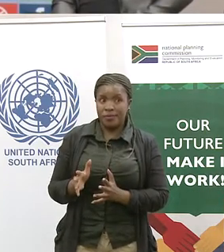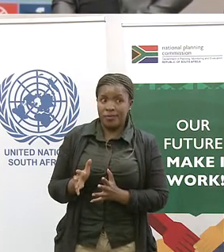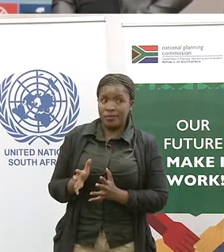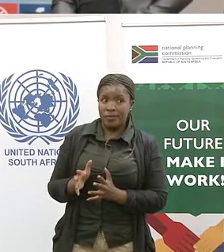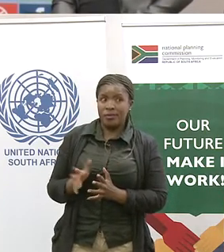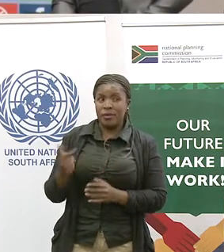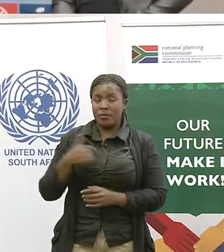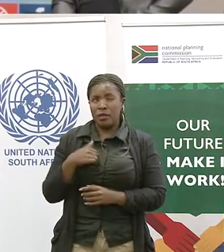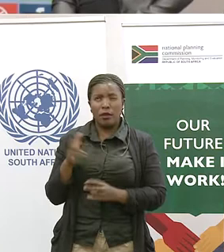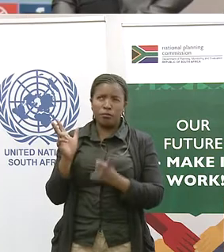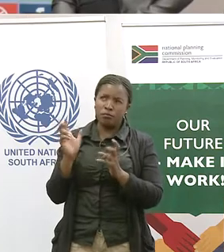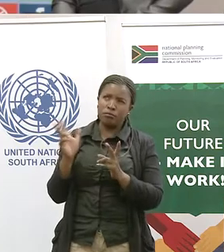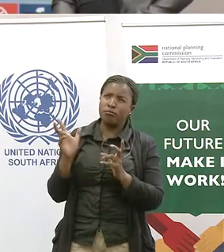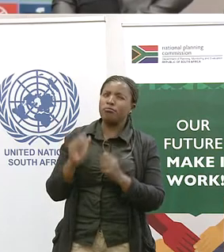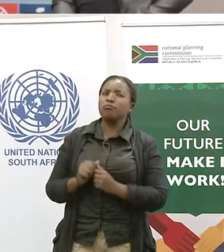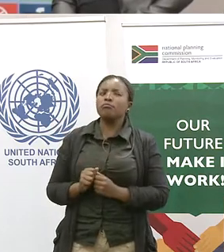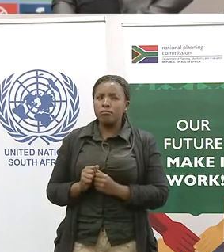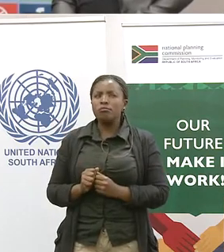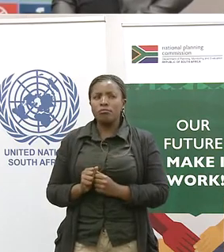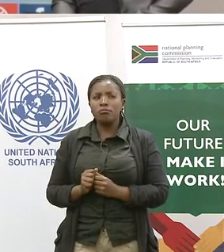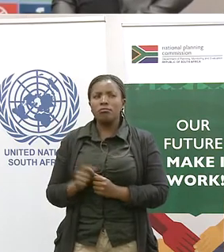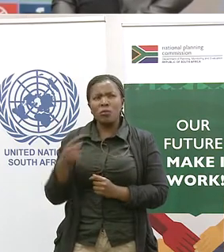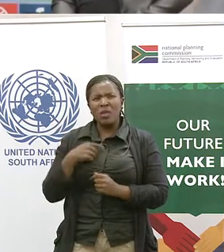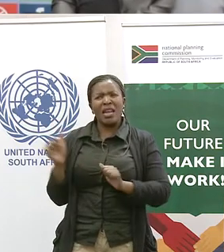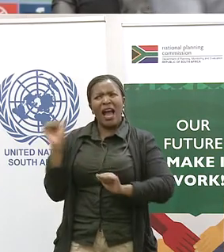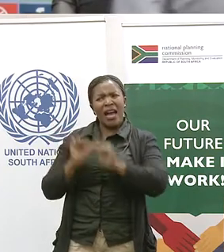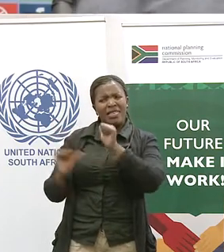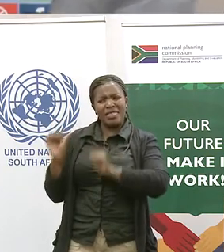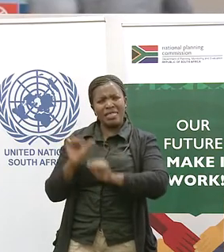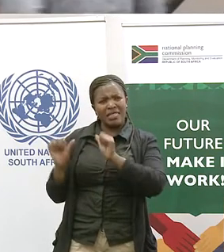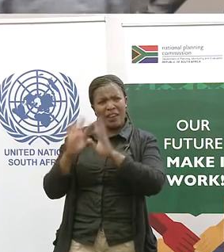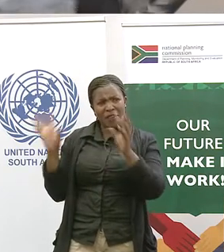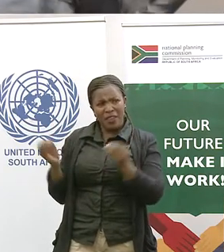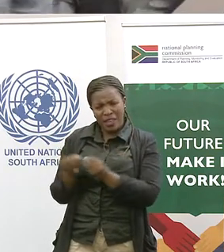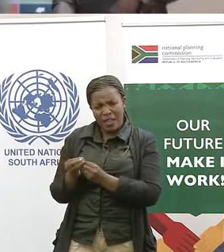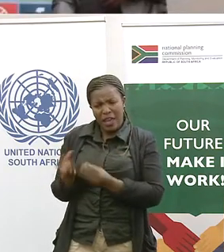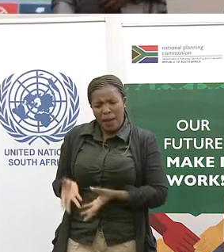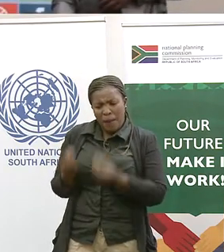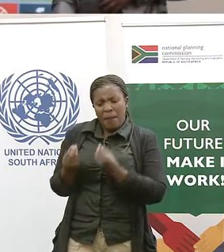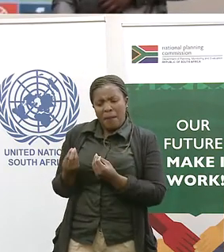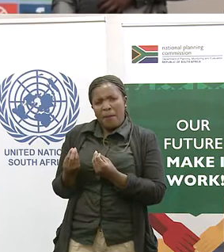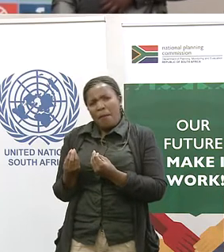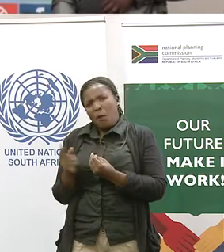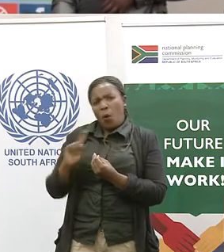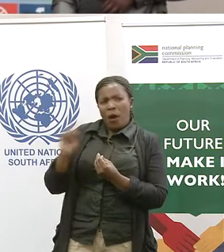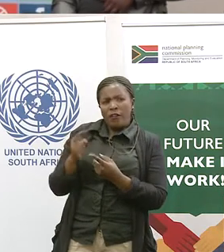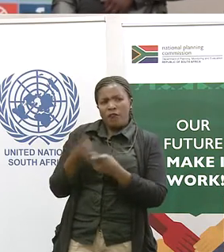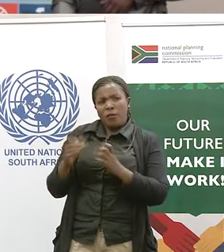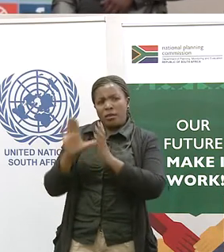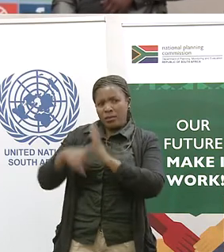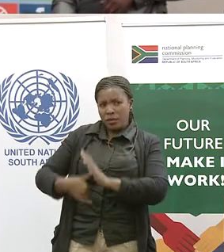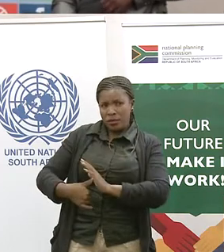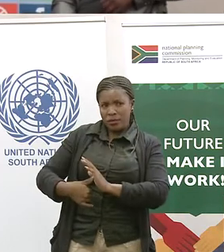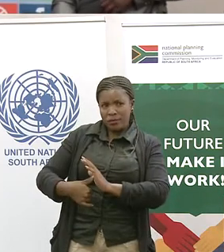as a point of leverage and assessing what it is actually that we can gain from disability. And you asked, well,